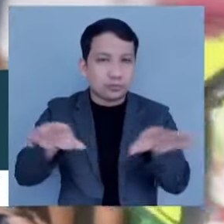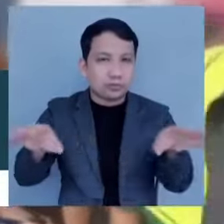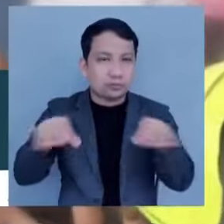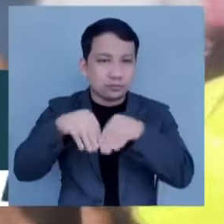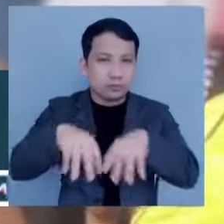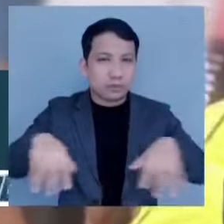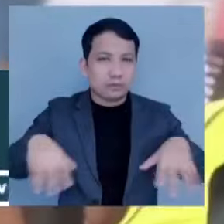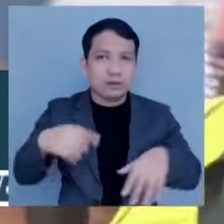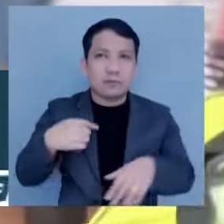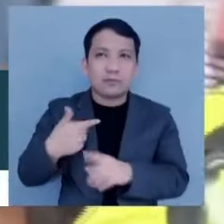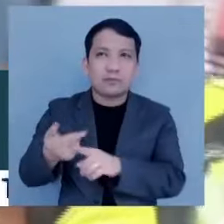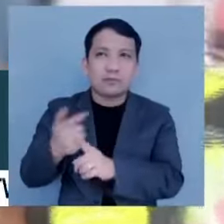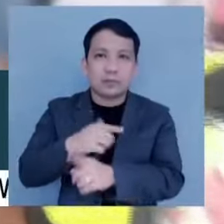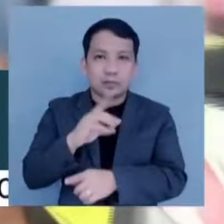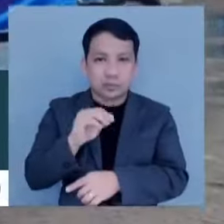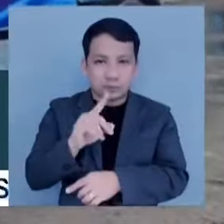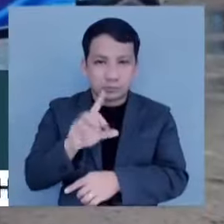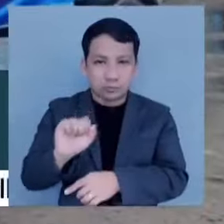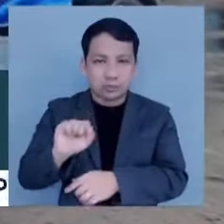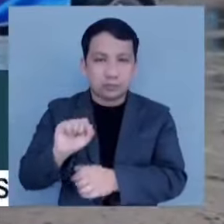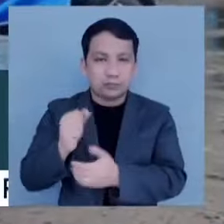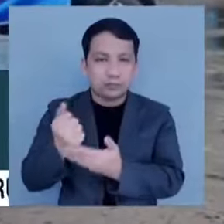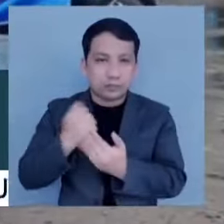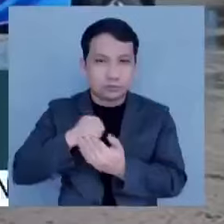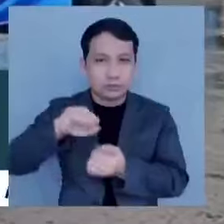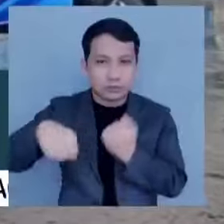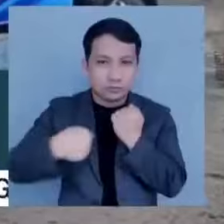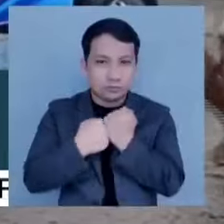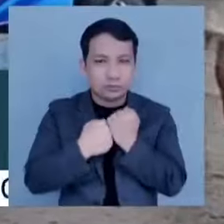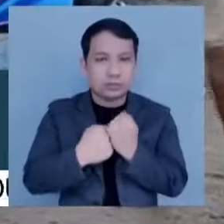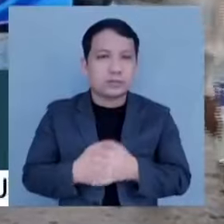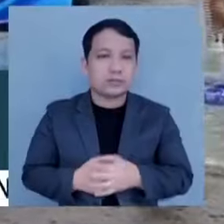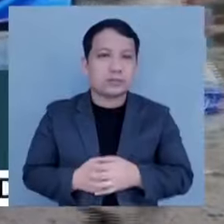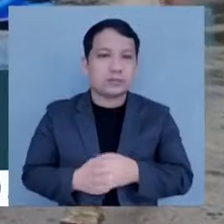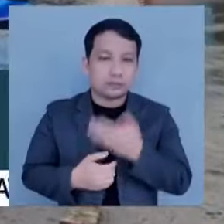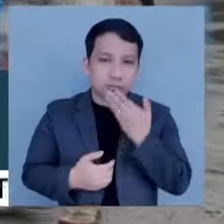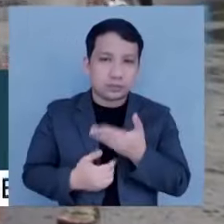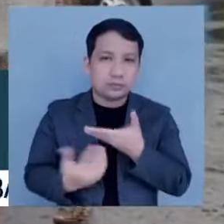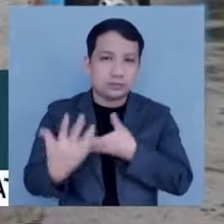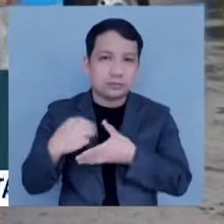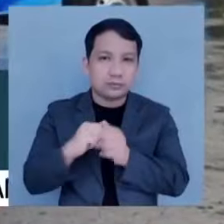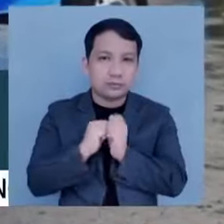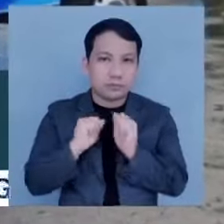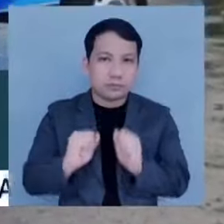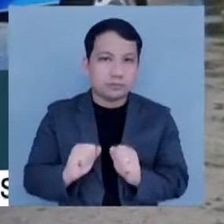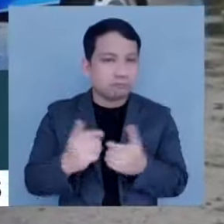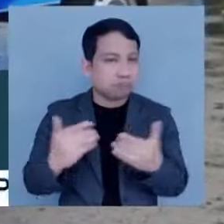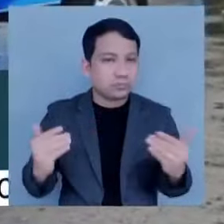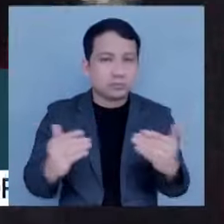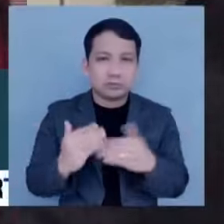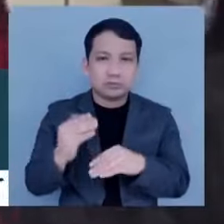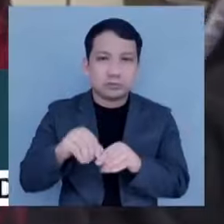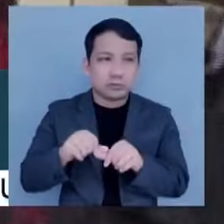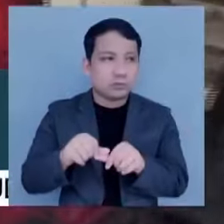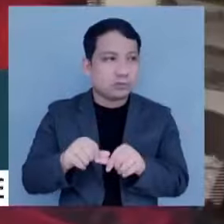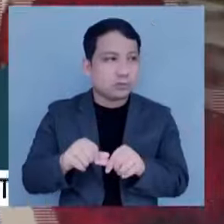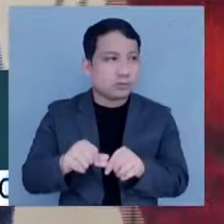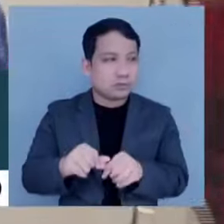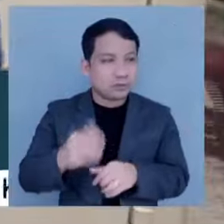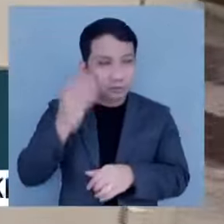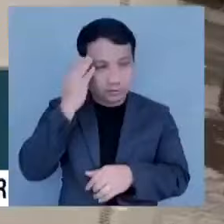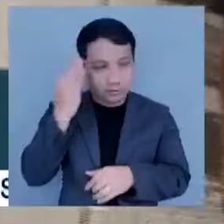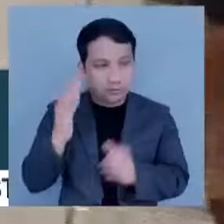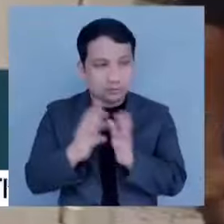provided us with that logistical support. All right, Secretary Rex Gatchalian, they're joining us this noon. We won't take much of your time anymore. I know that